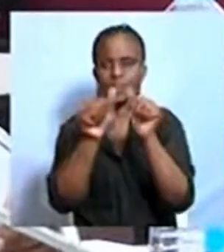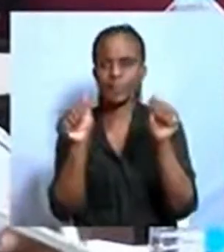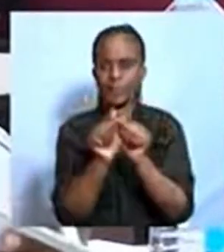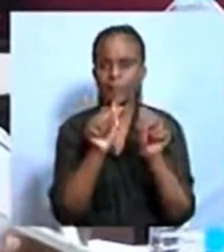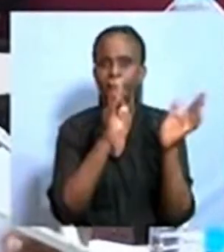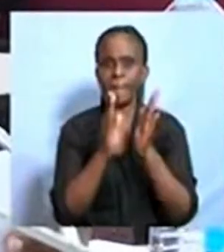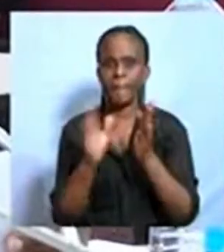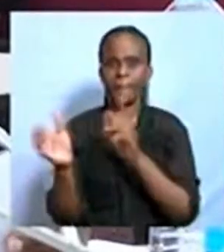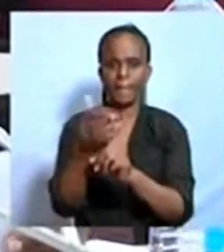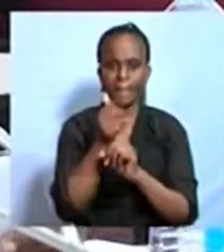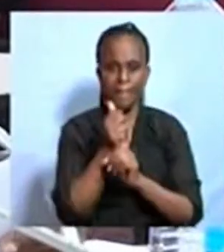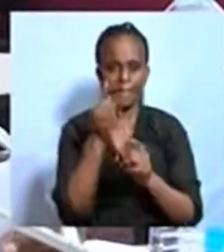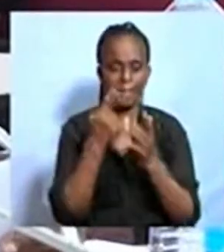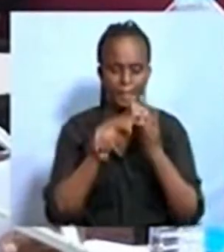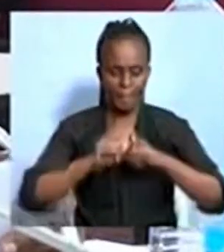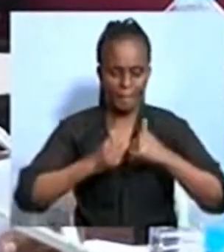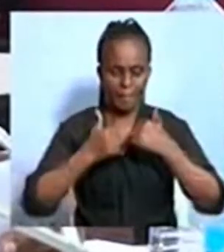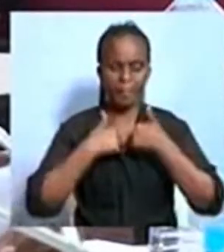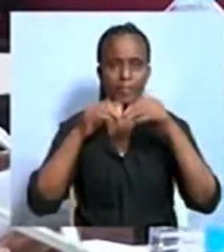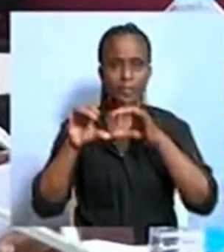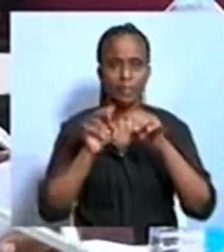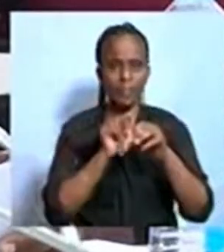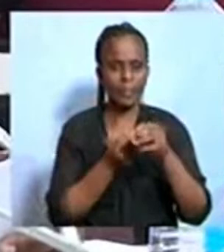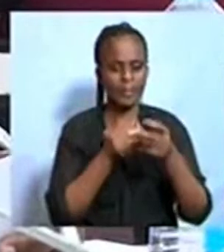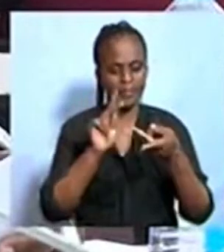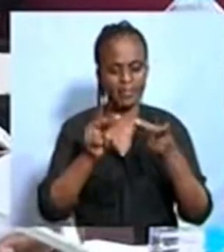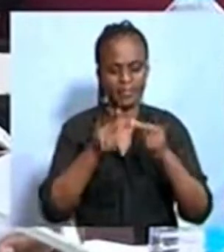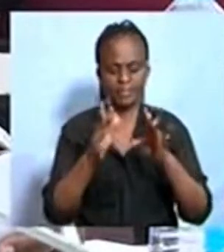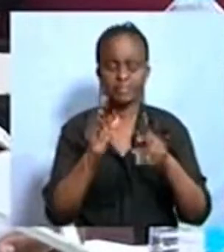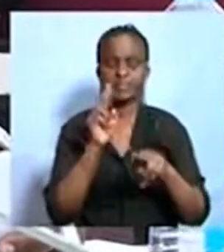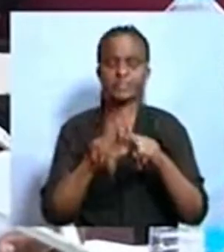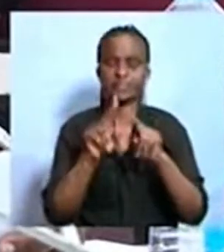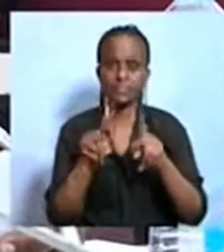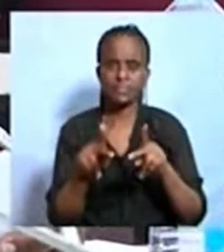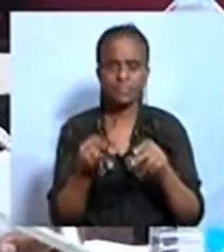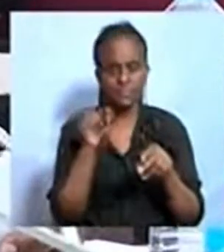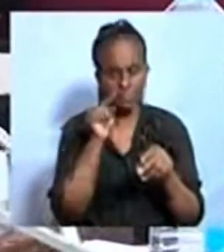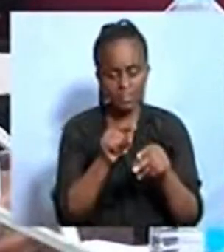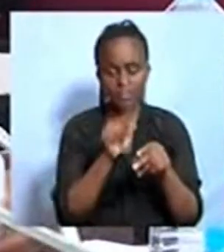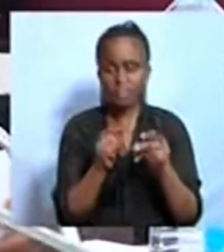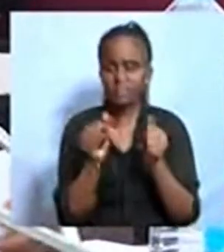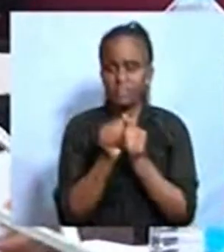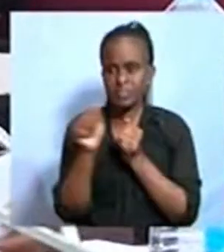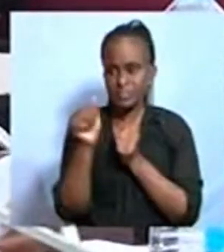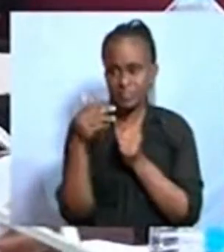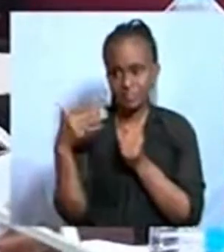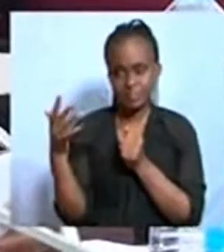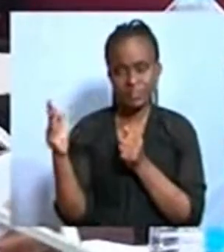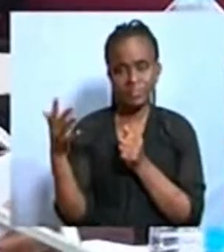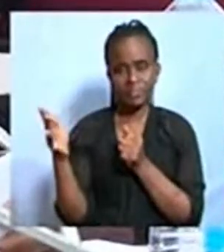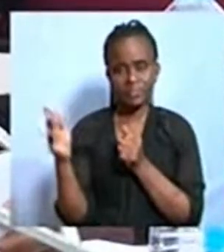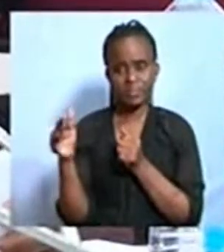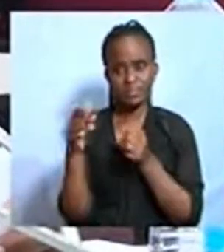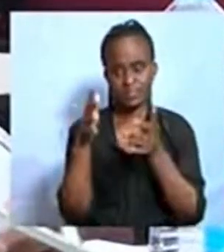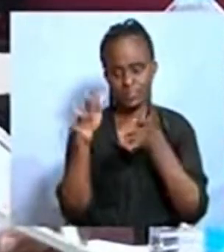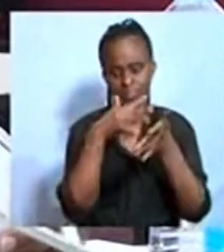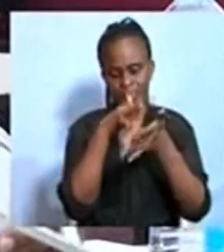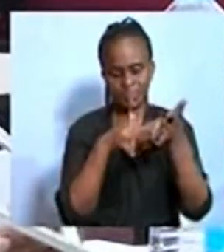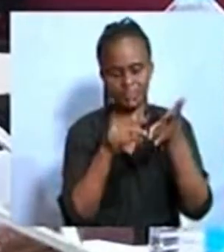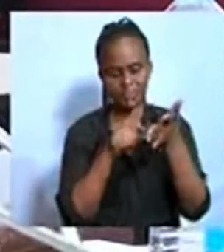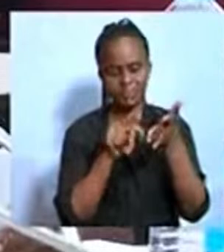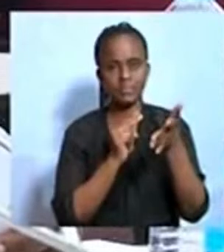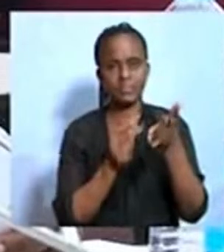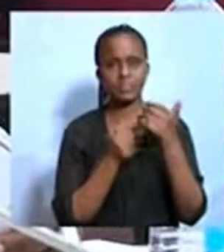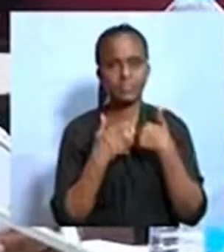achieve. So what we have done as a partner, Chair, is that on the far right of the table, we have